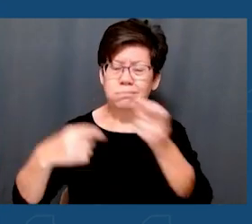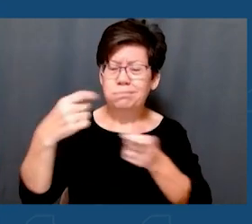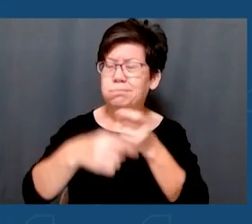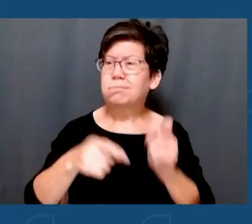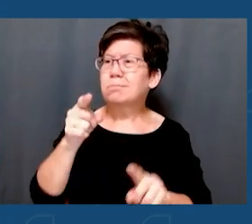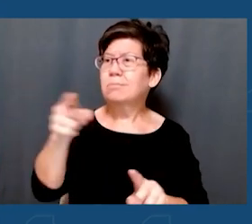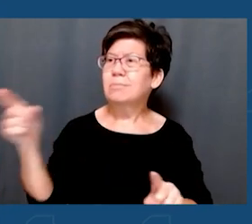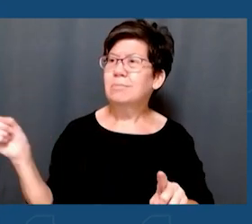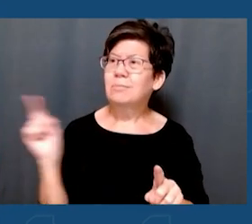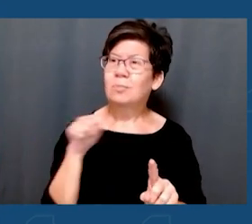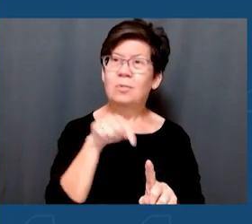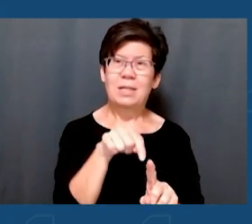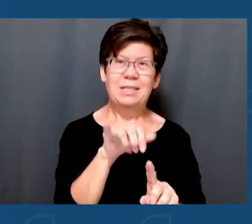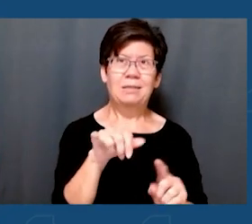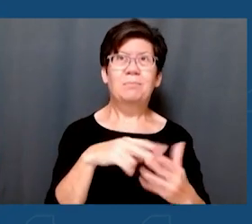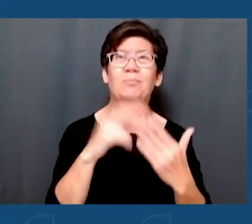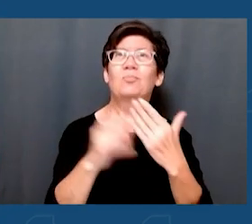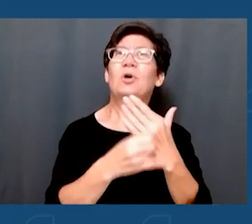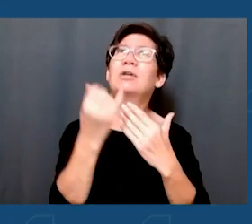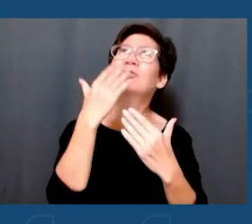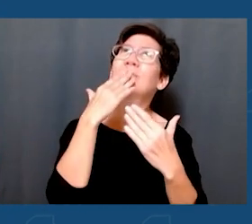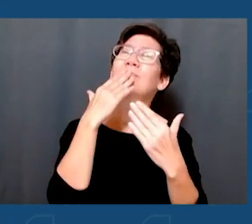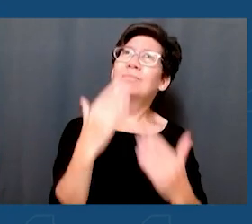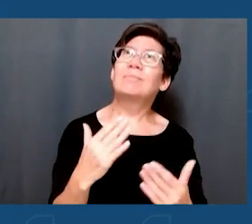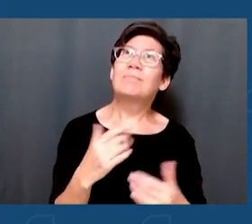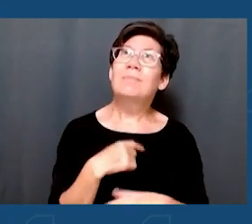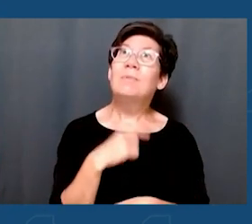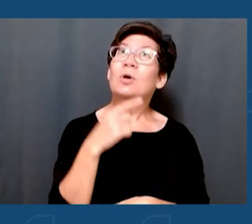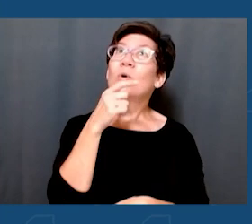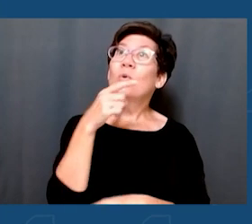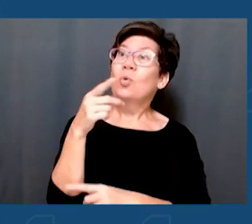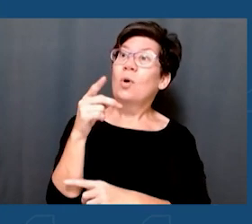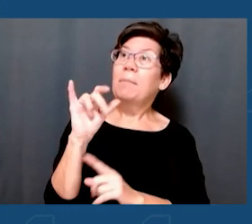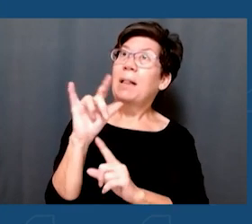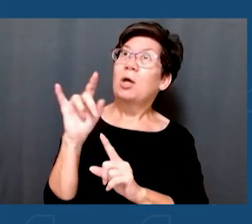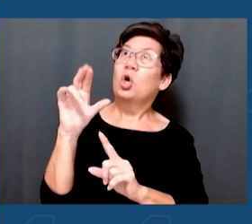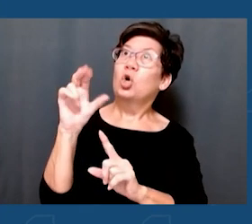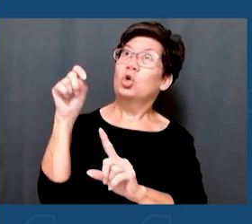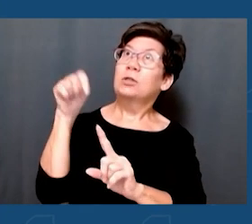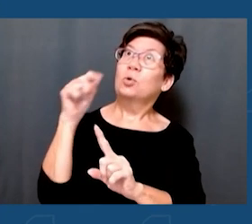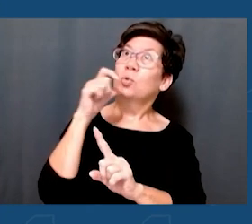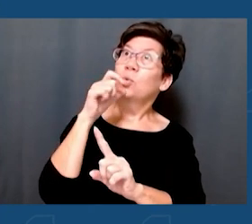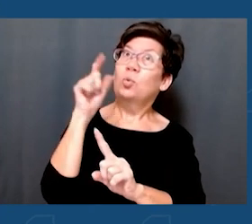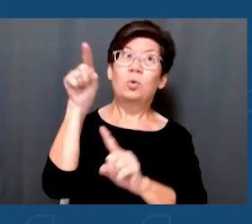to this project. Let us not forget the pillars